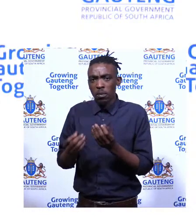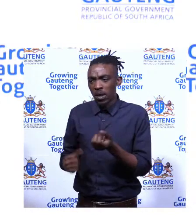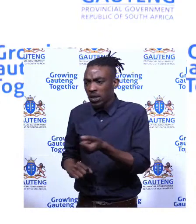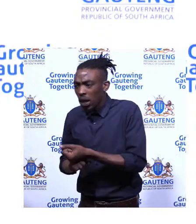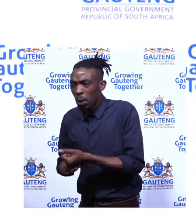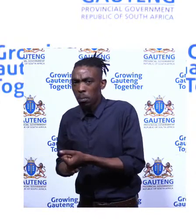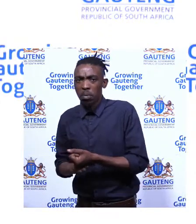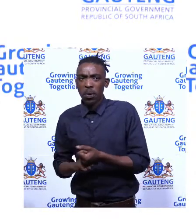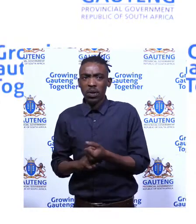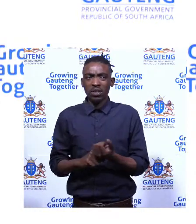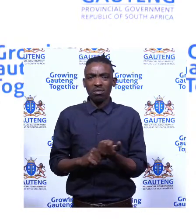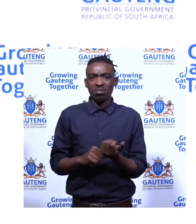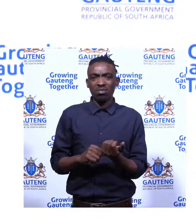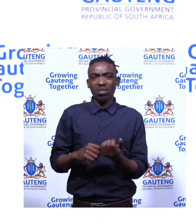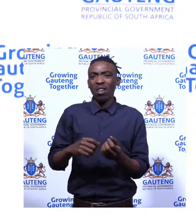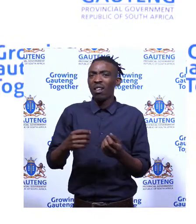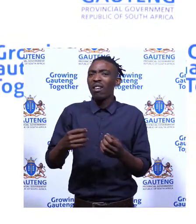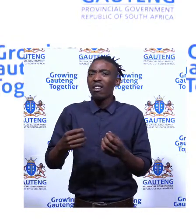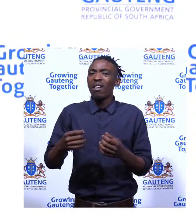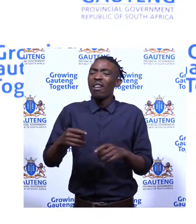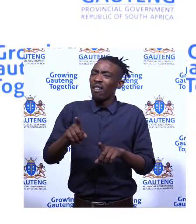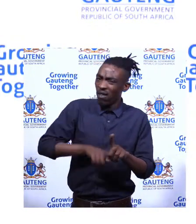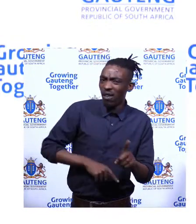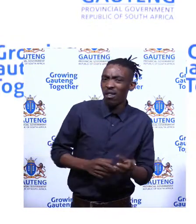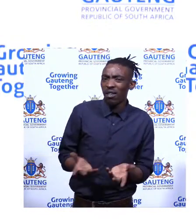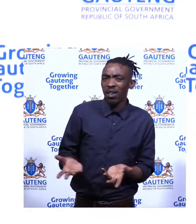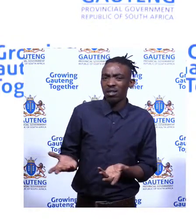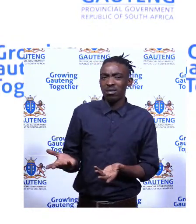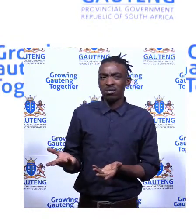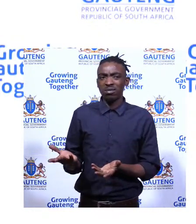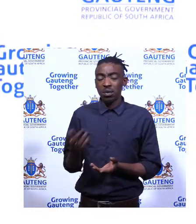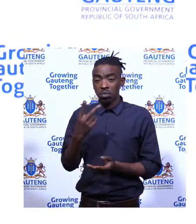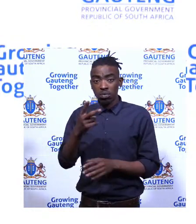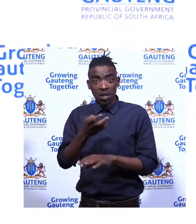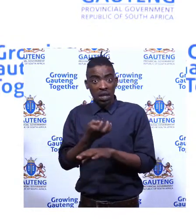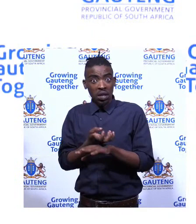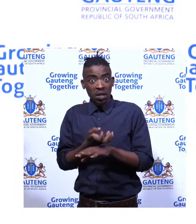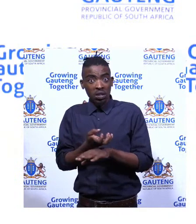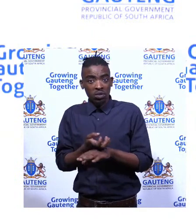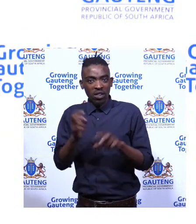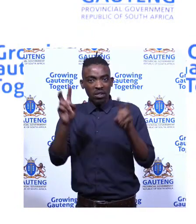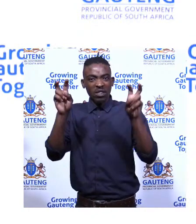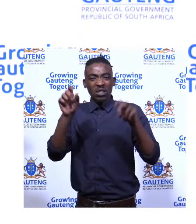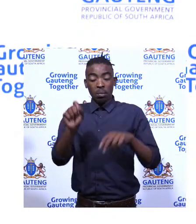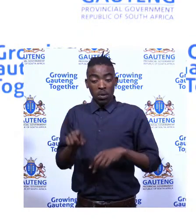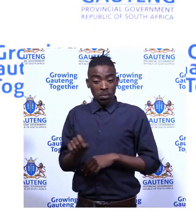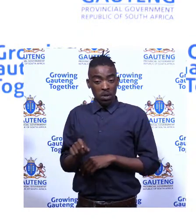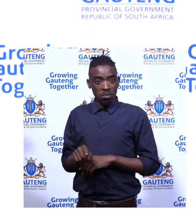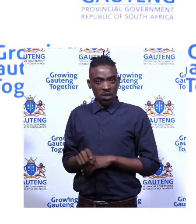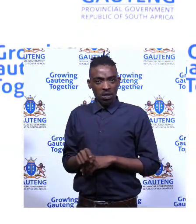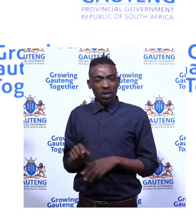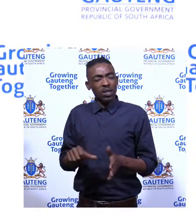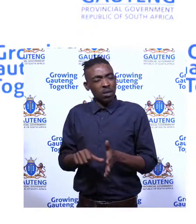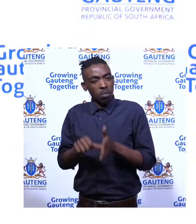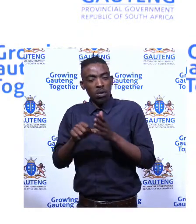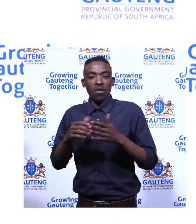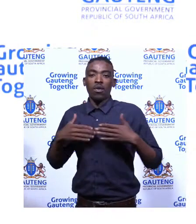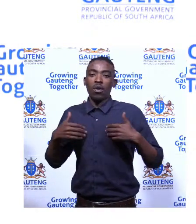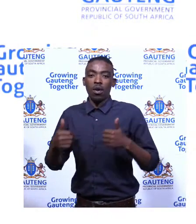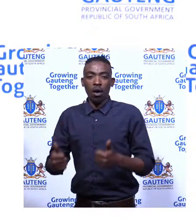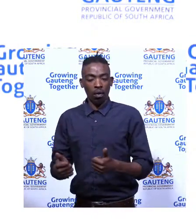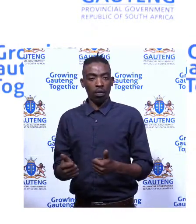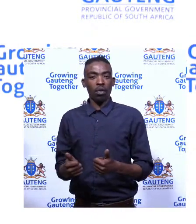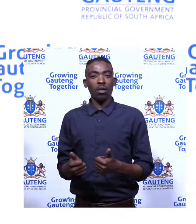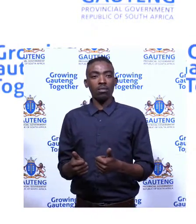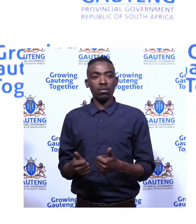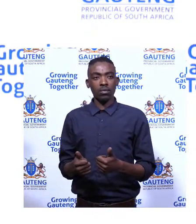got far. So the issues around the economy are important also for health. So